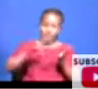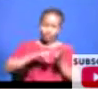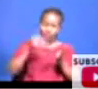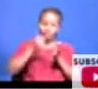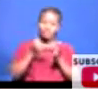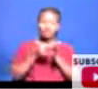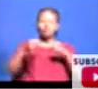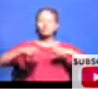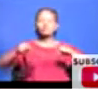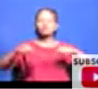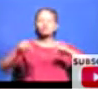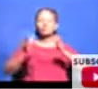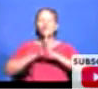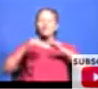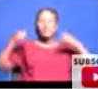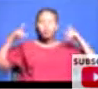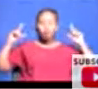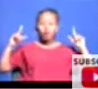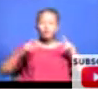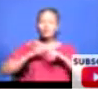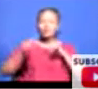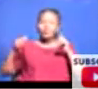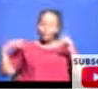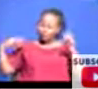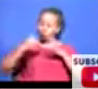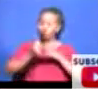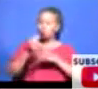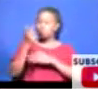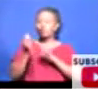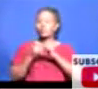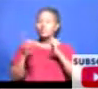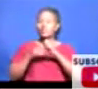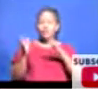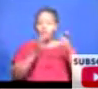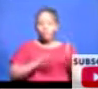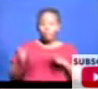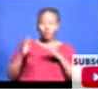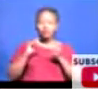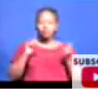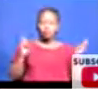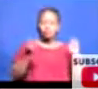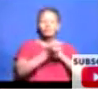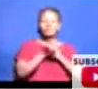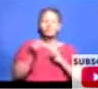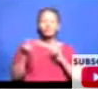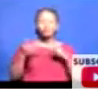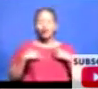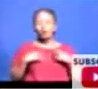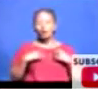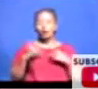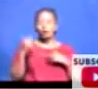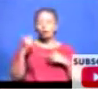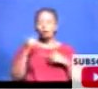government says since 2016, it has been looking to switch to new smart number plates amid a rising misuse of current generation number